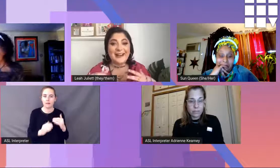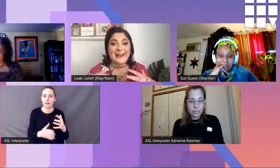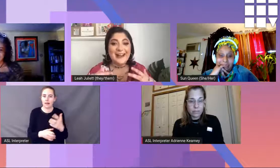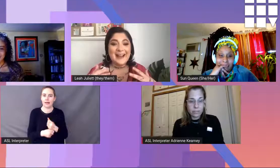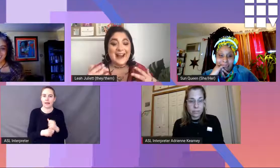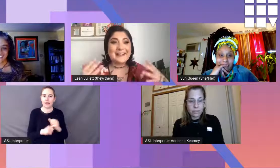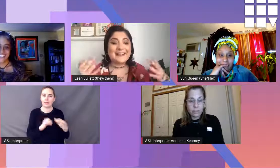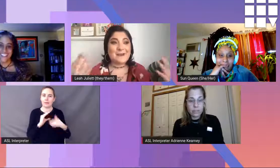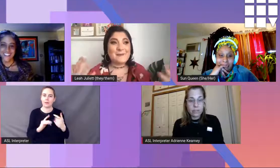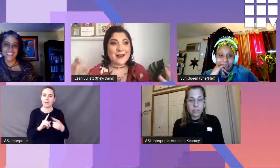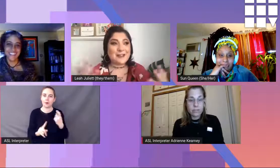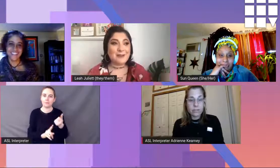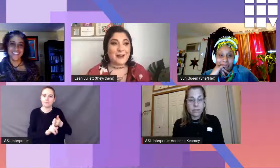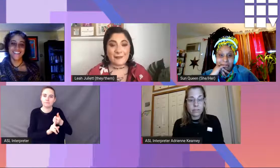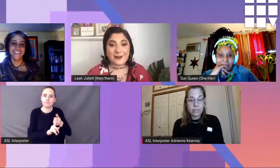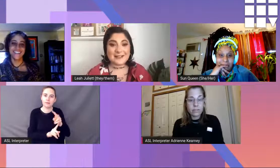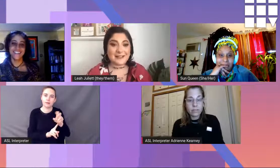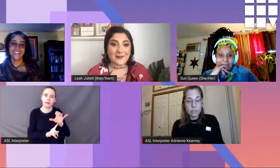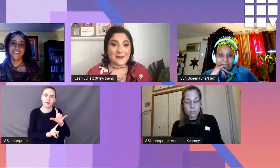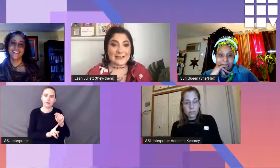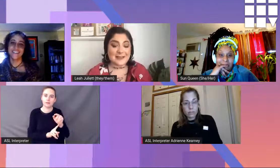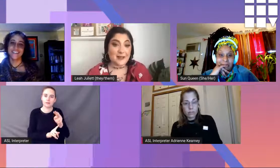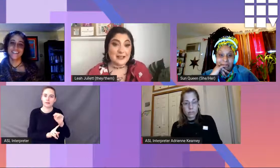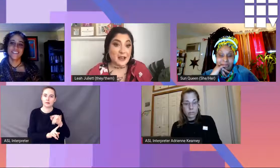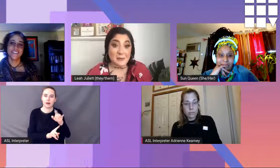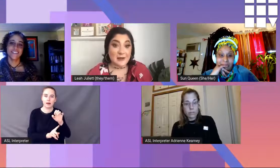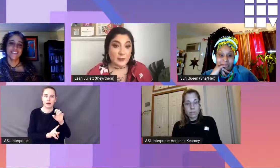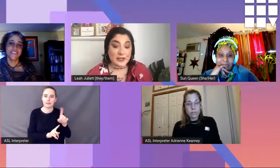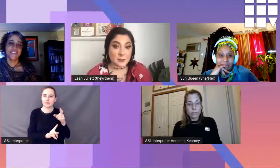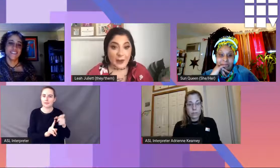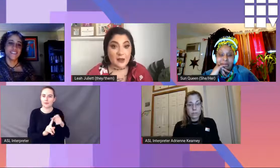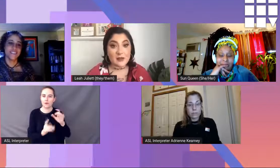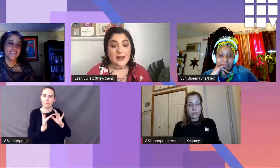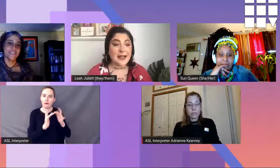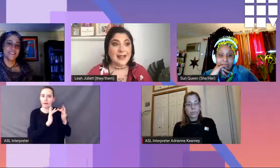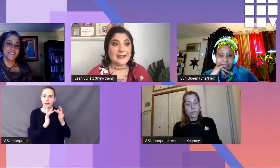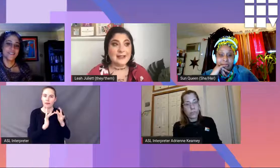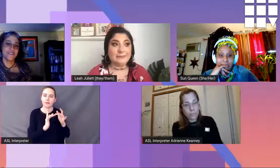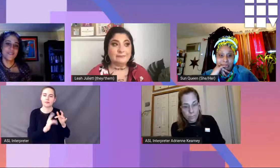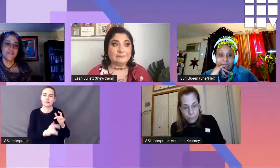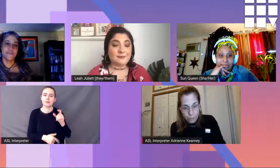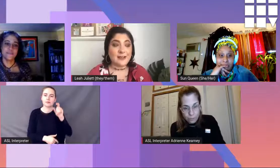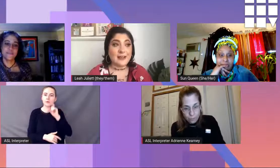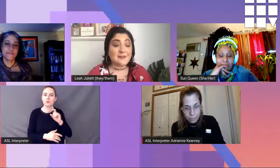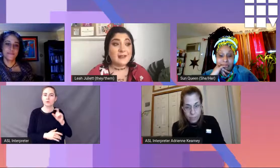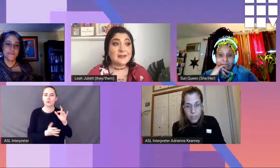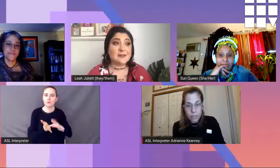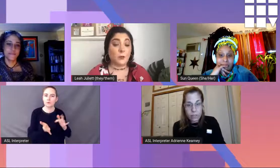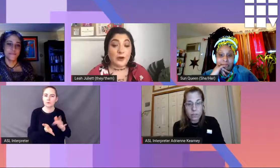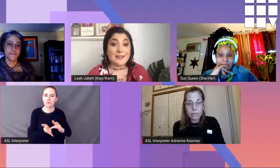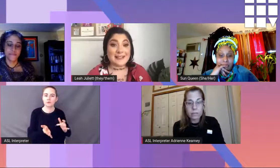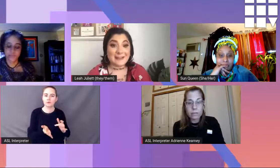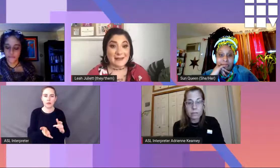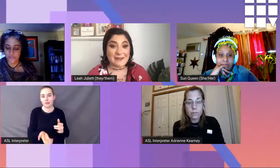And it's so much. But of course, it's unpaid work as well. And